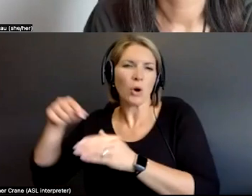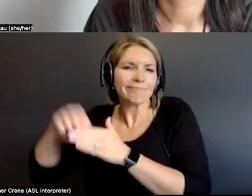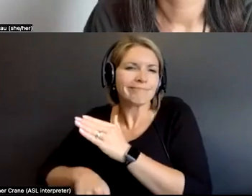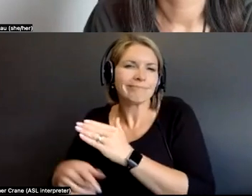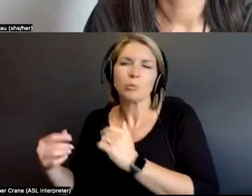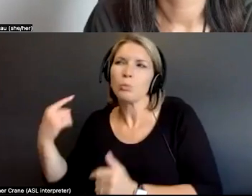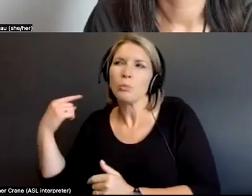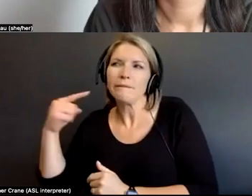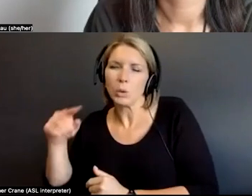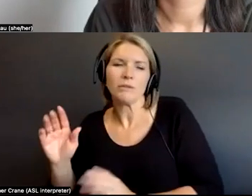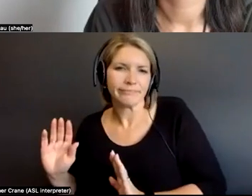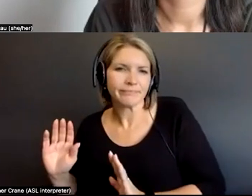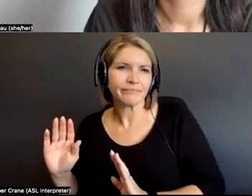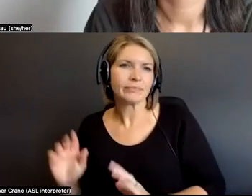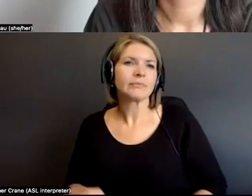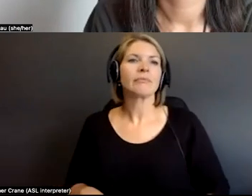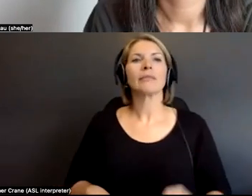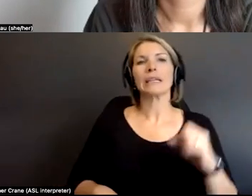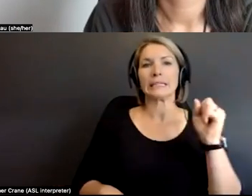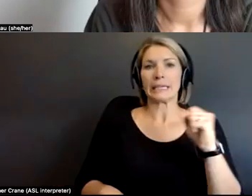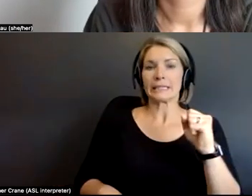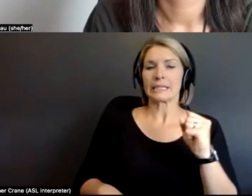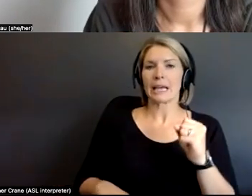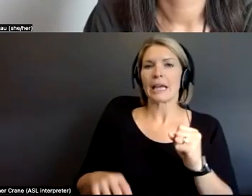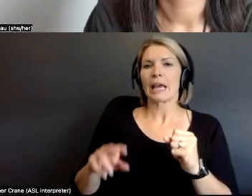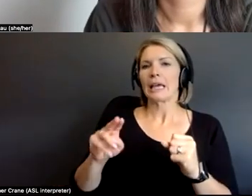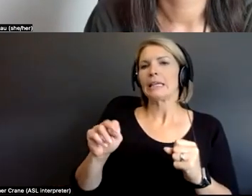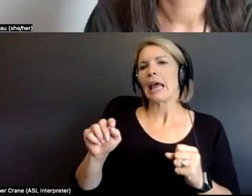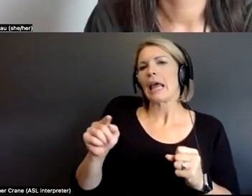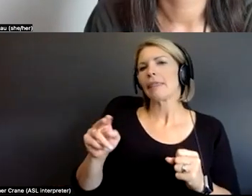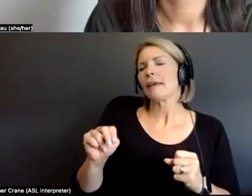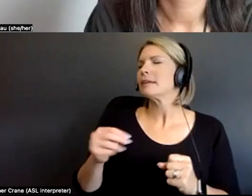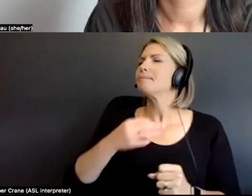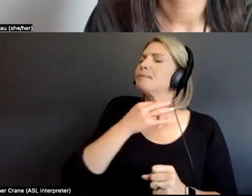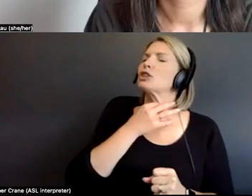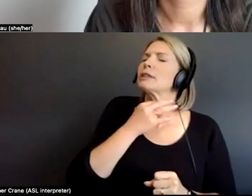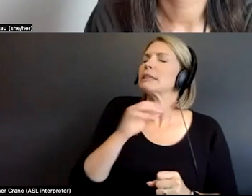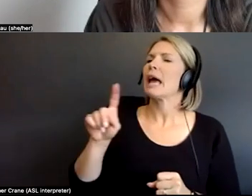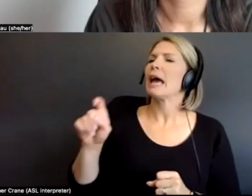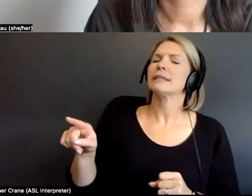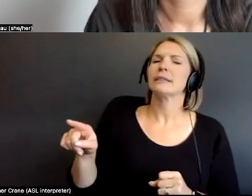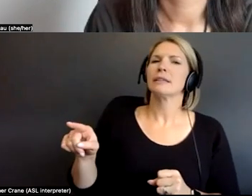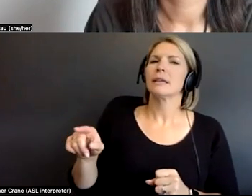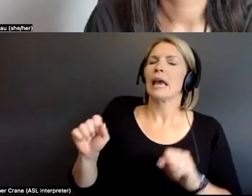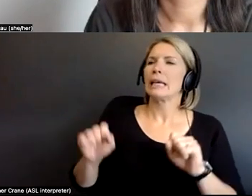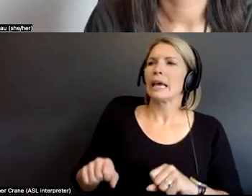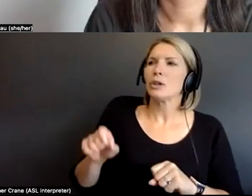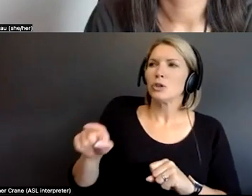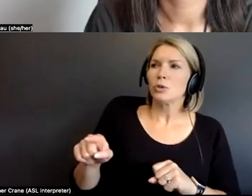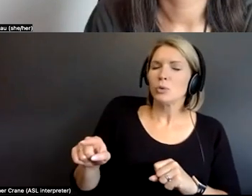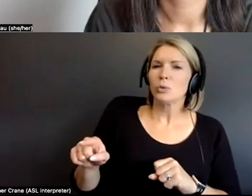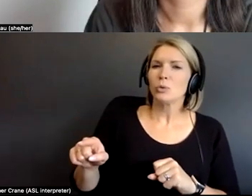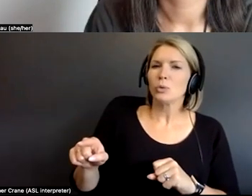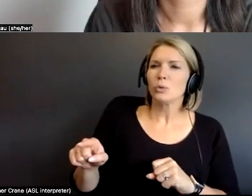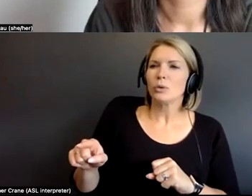this question as a bookseller this way. Are you able to tell when an author